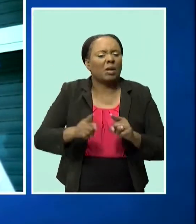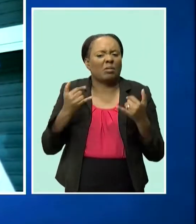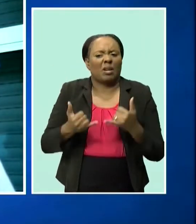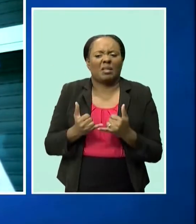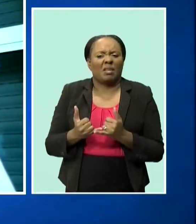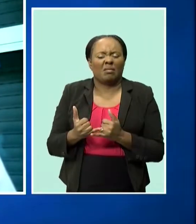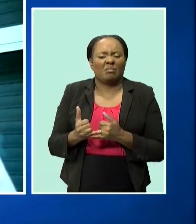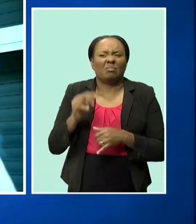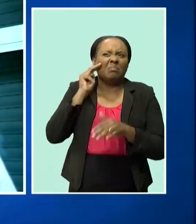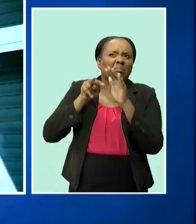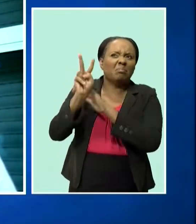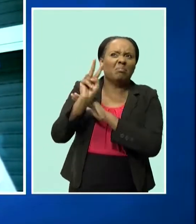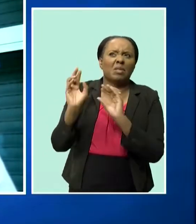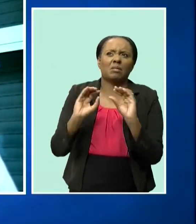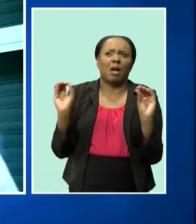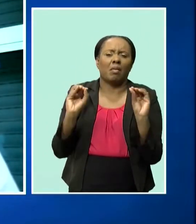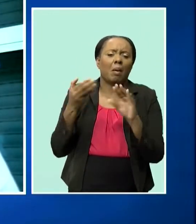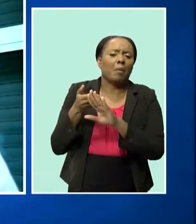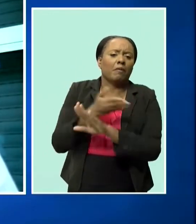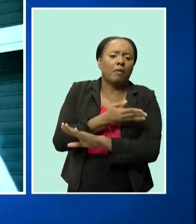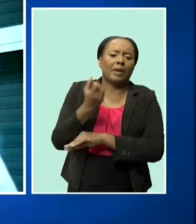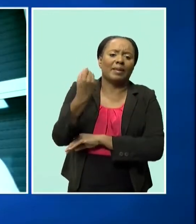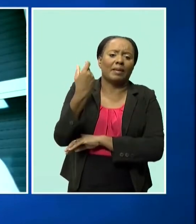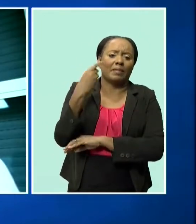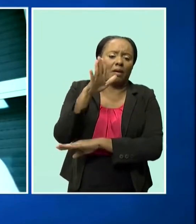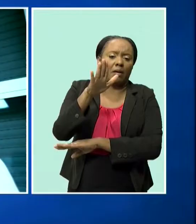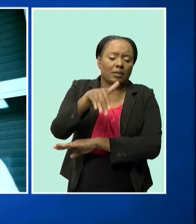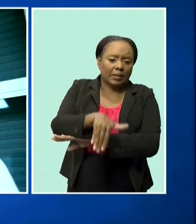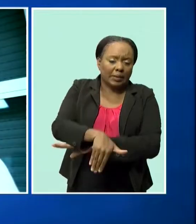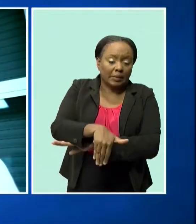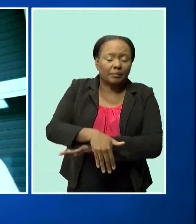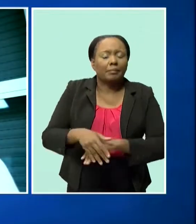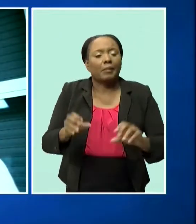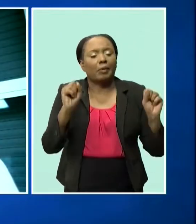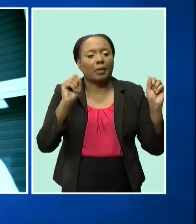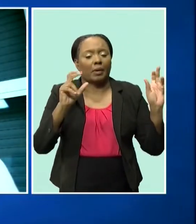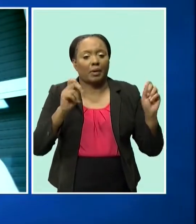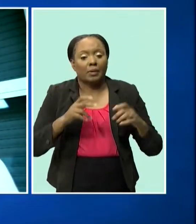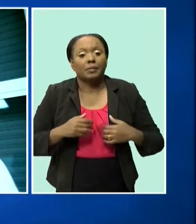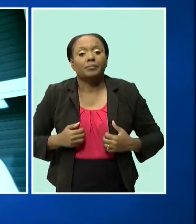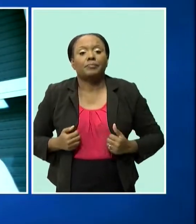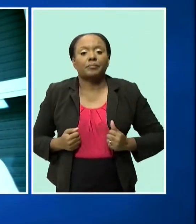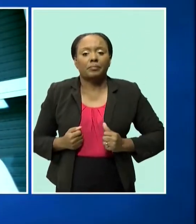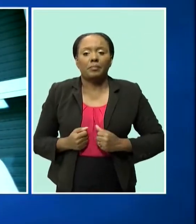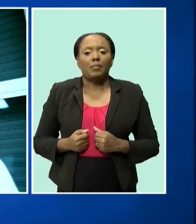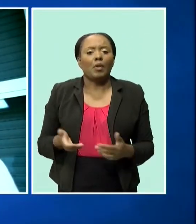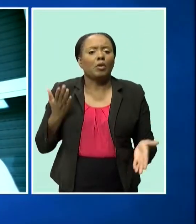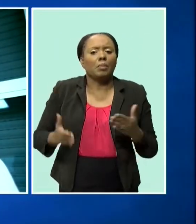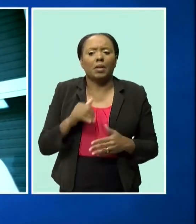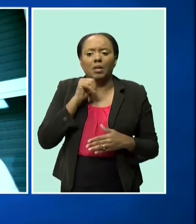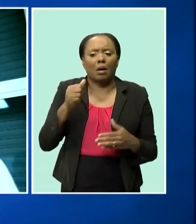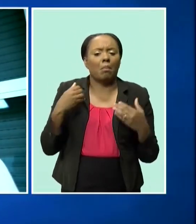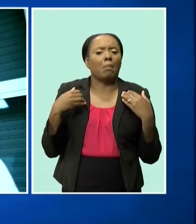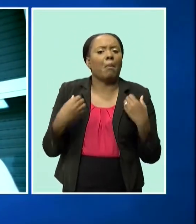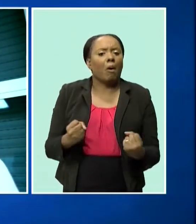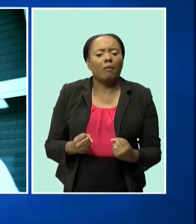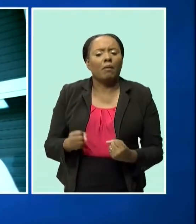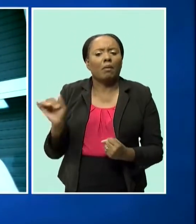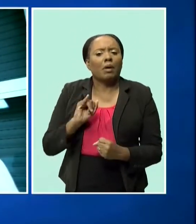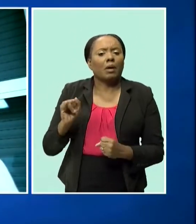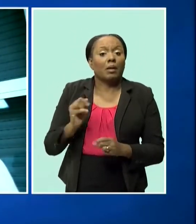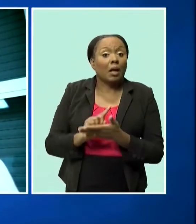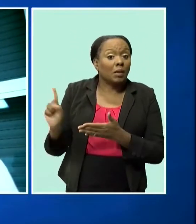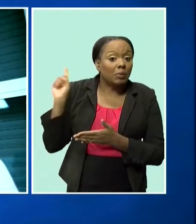happening between now and 11 p.m. Okay, so what I'm understanding is that the event itself may not be as powerful as, say, the rains we had last